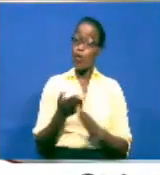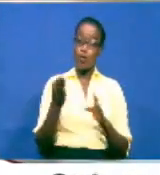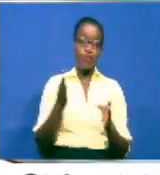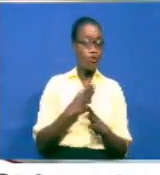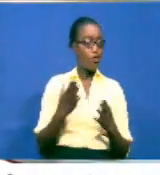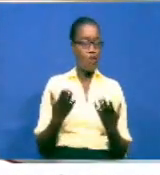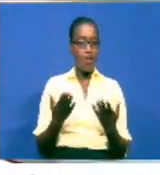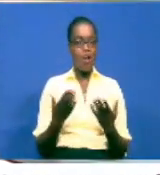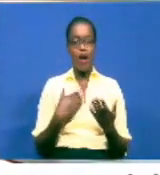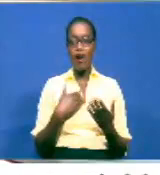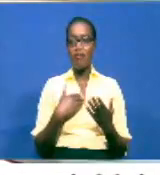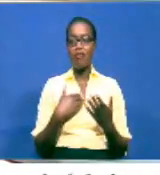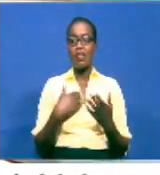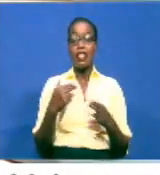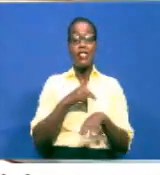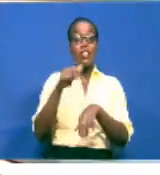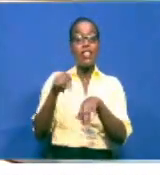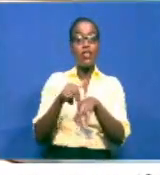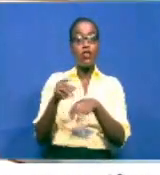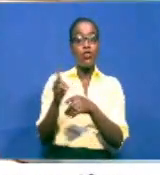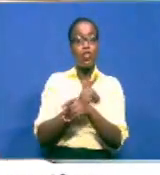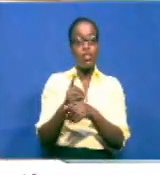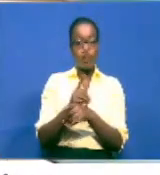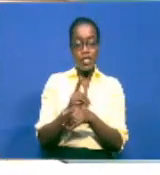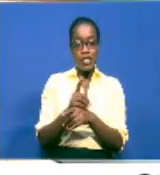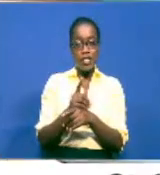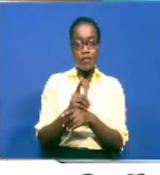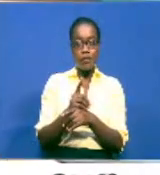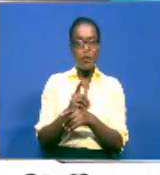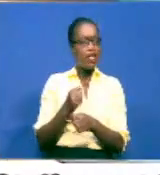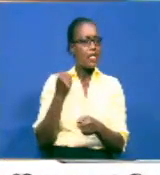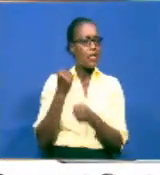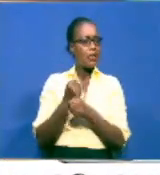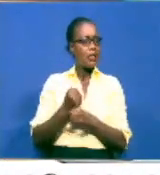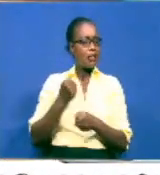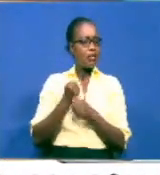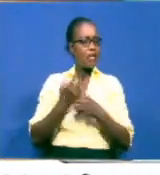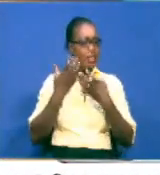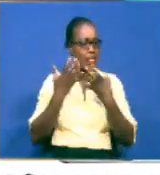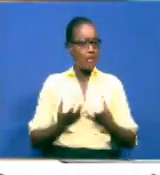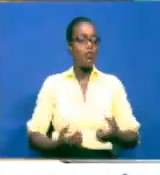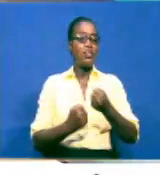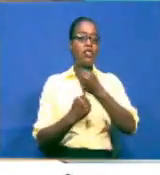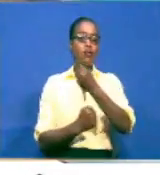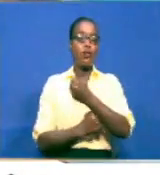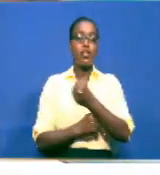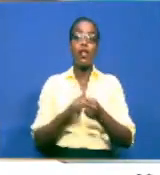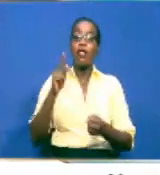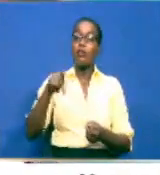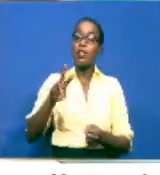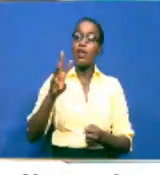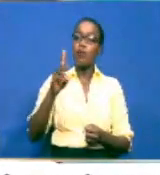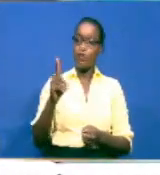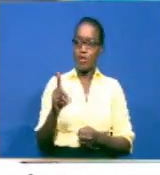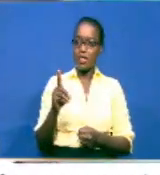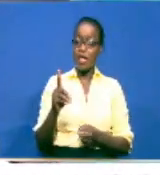at her national duties, she's actually has done a lot to support people living with disabilities. She has even written